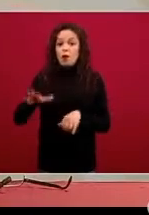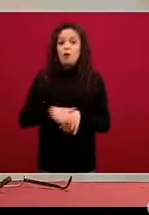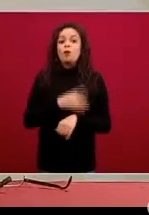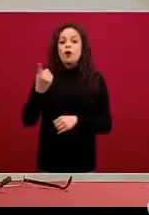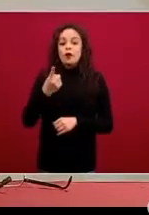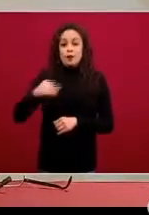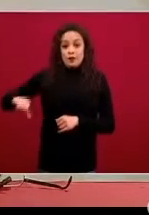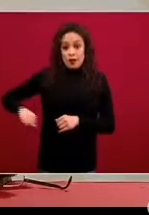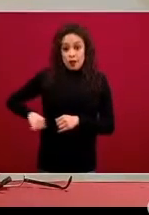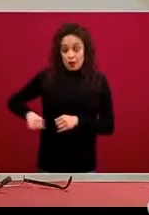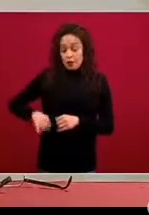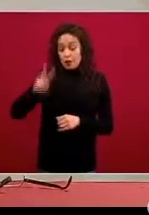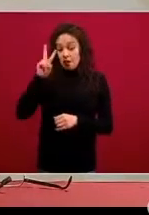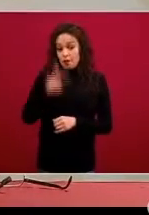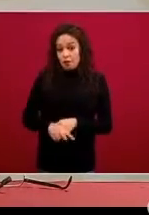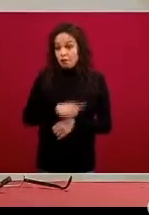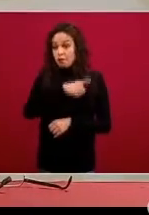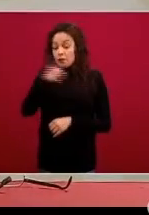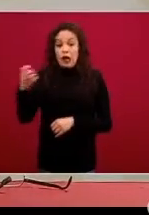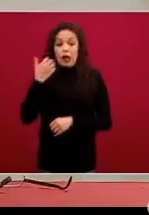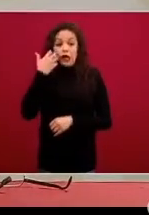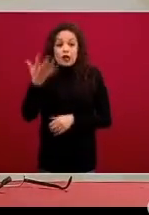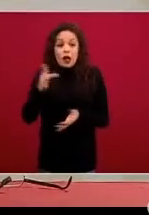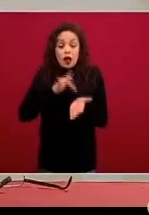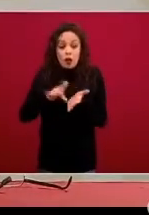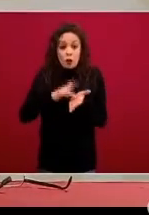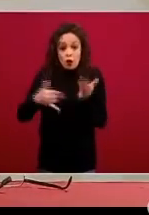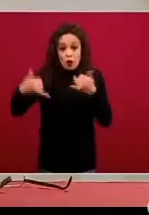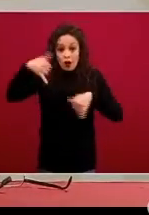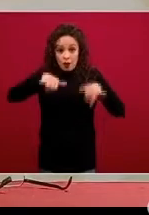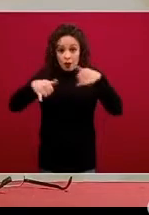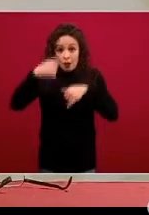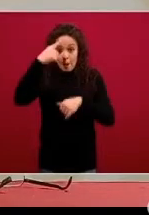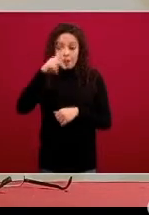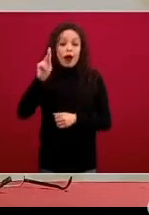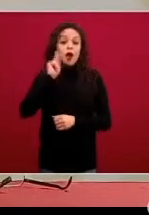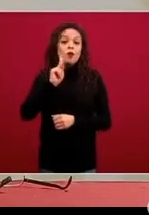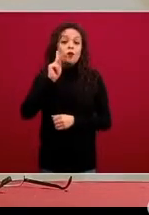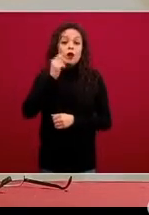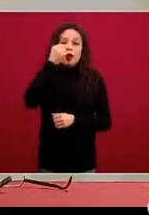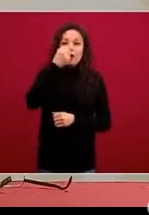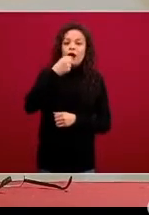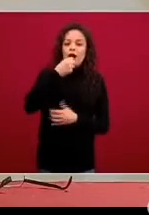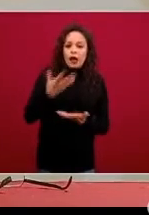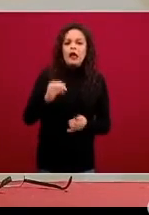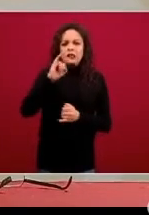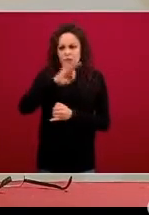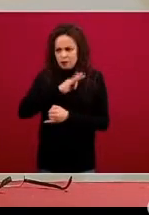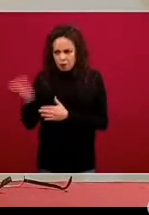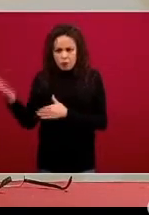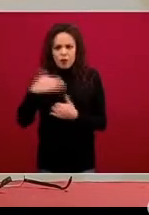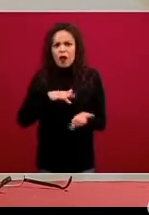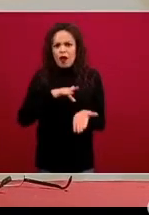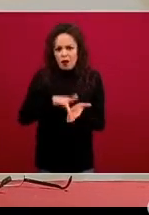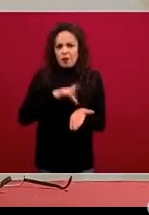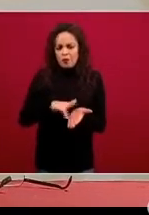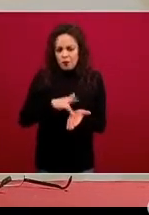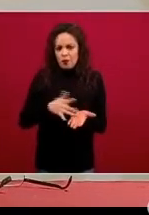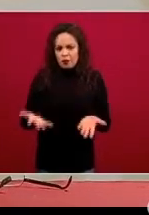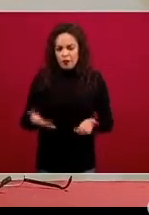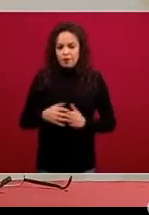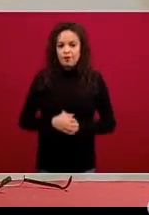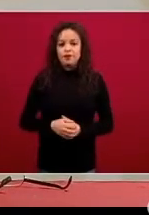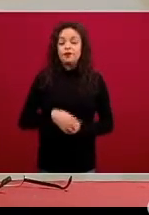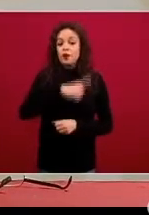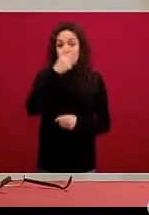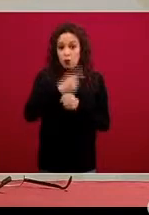to even private sector hospitals, private sectors laboratories, because we